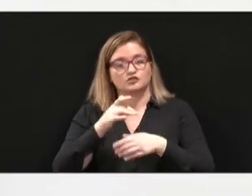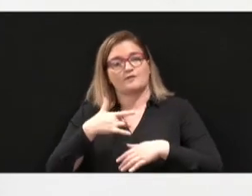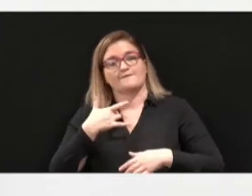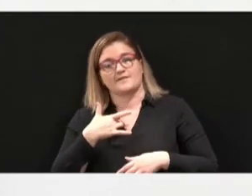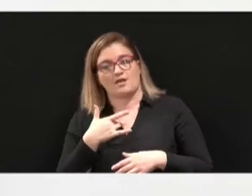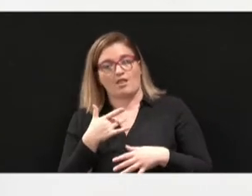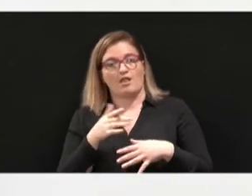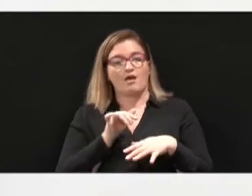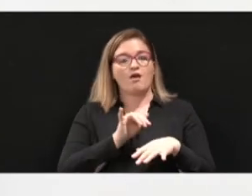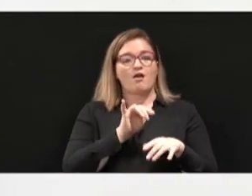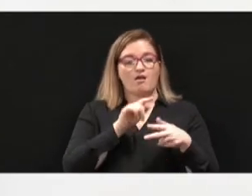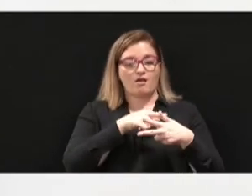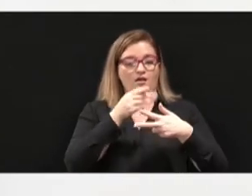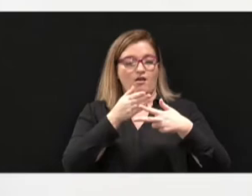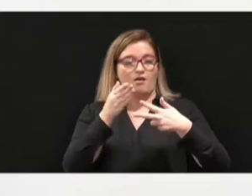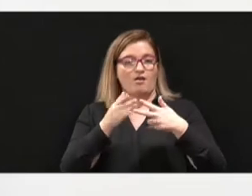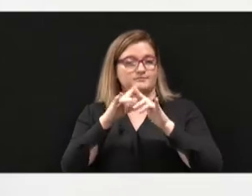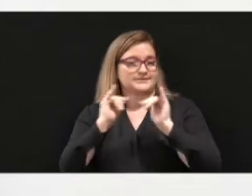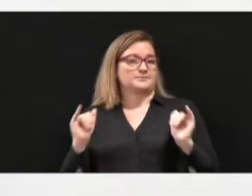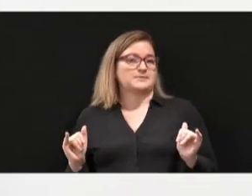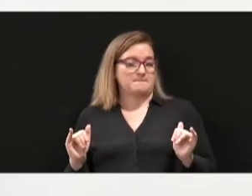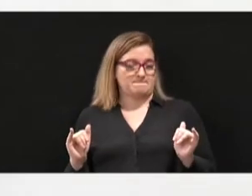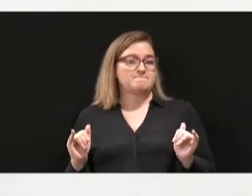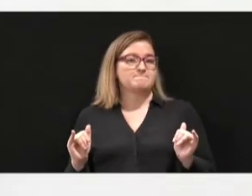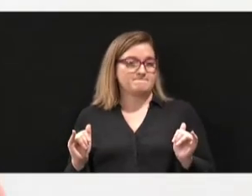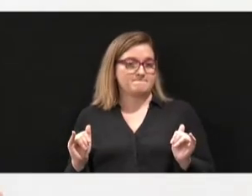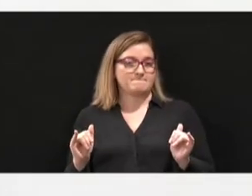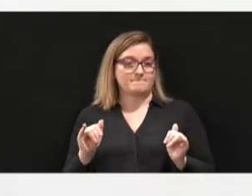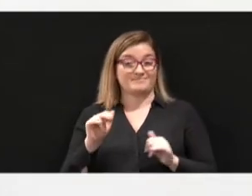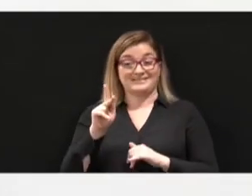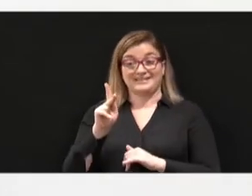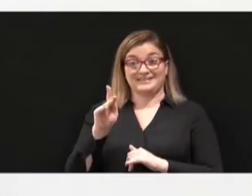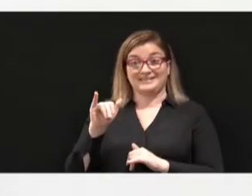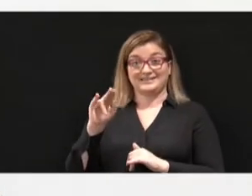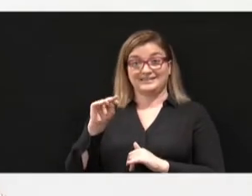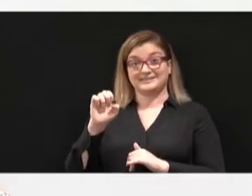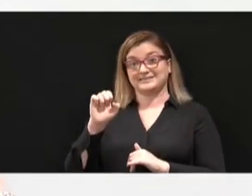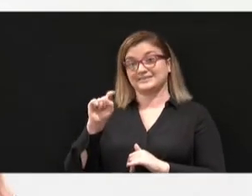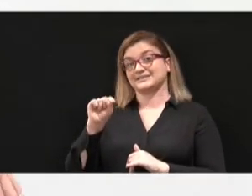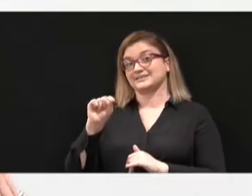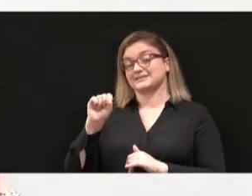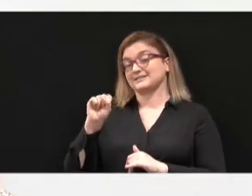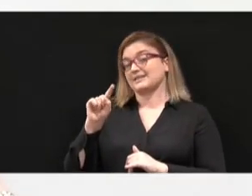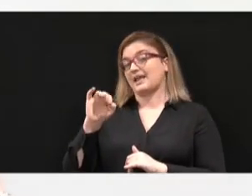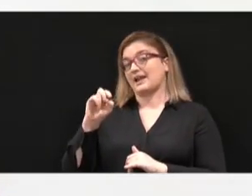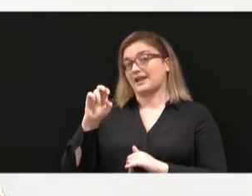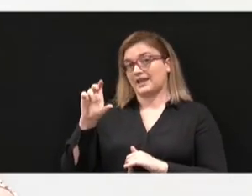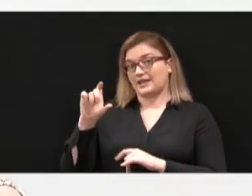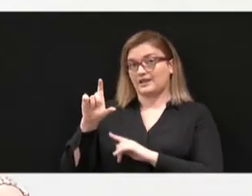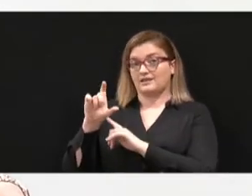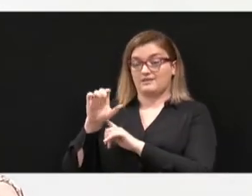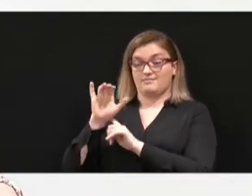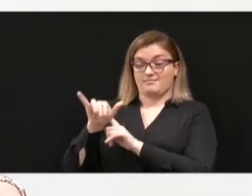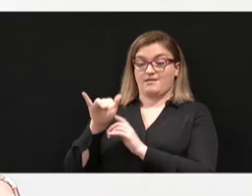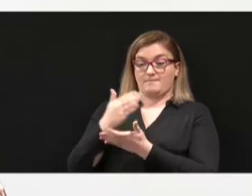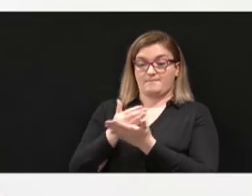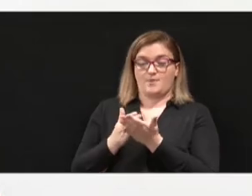it in this at the same time. And the kinesthetic piece is the glue